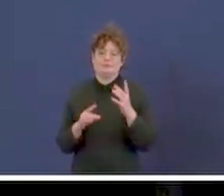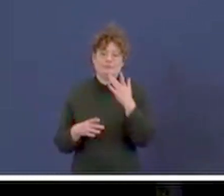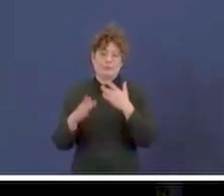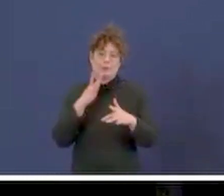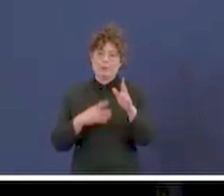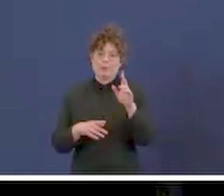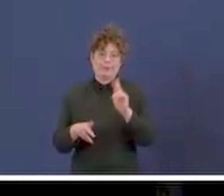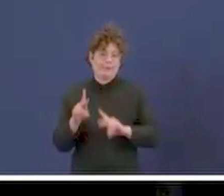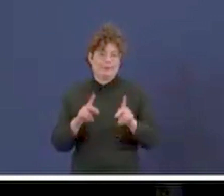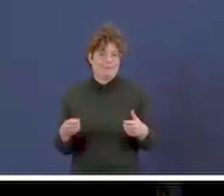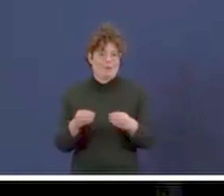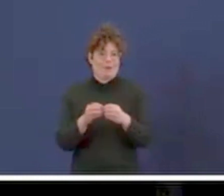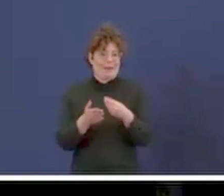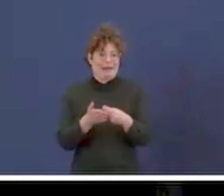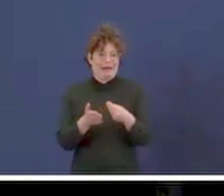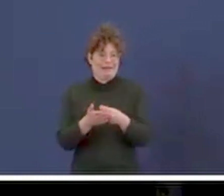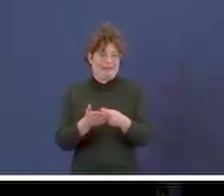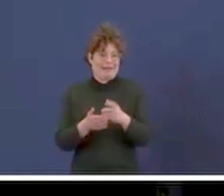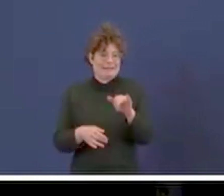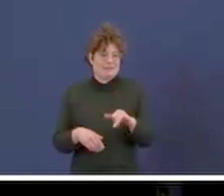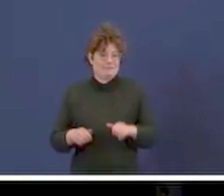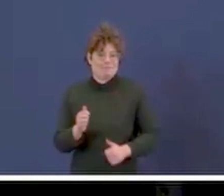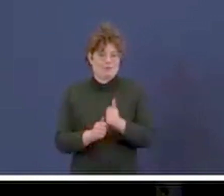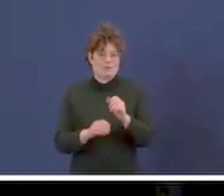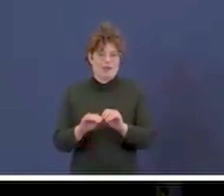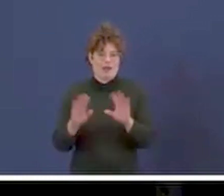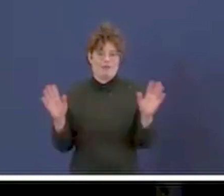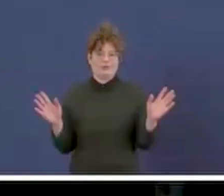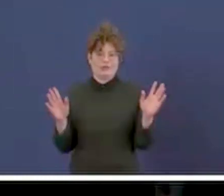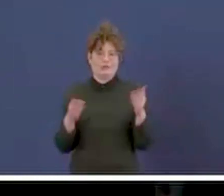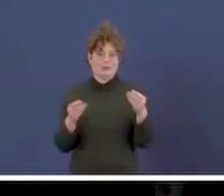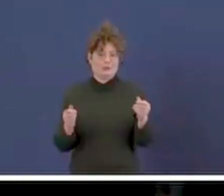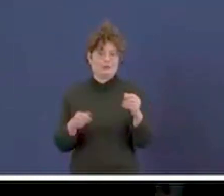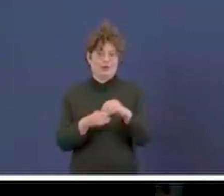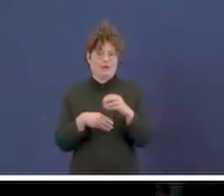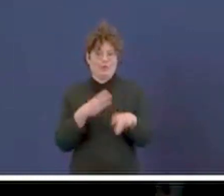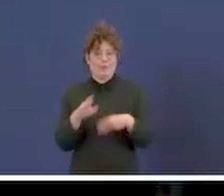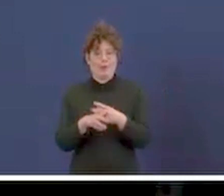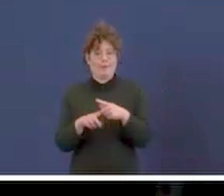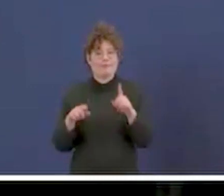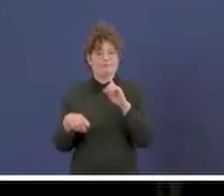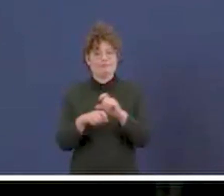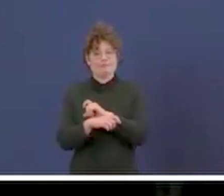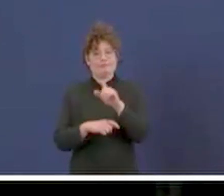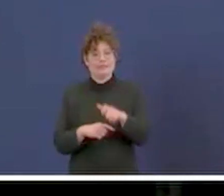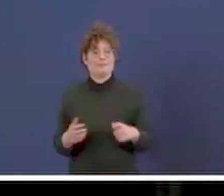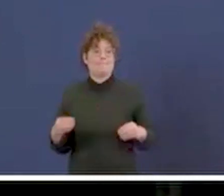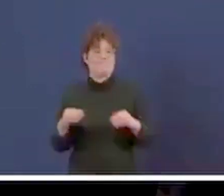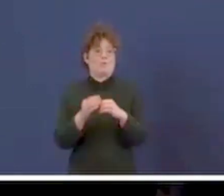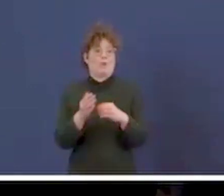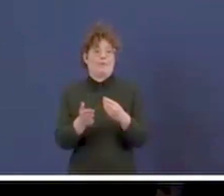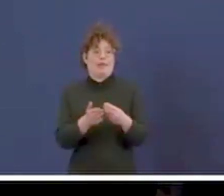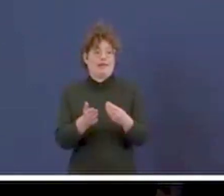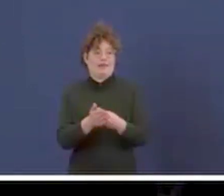more money. I mean, this is the most obvious solution in the world, but what they really need is more money. I mean,